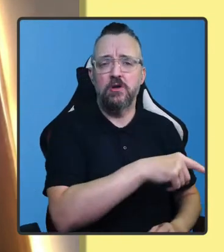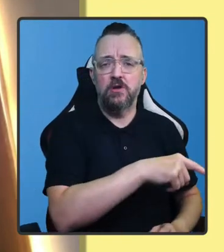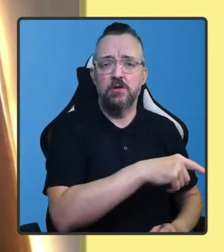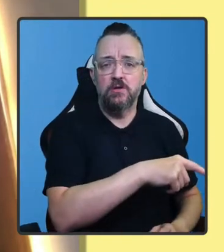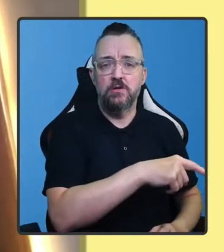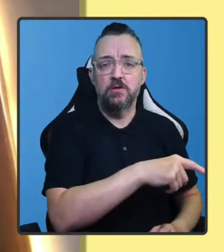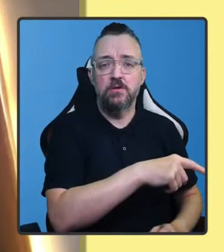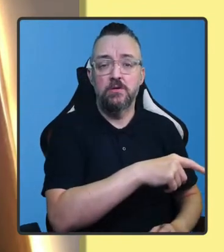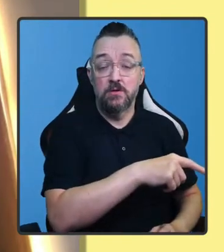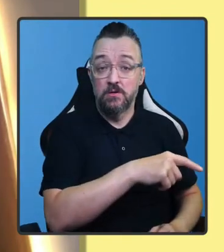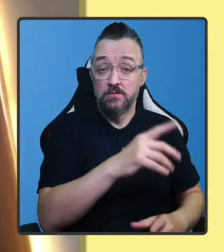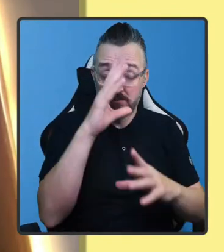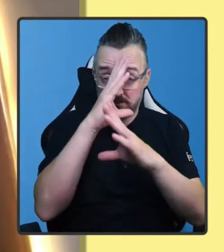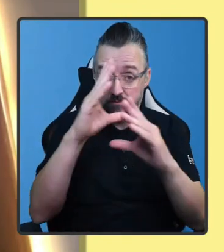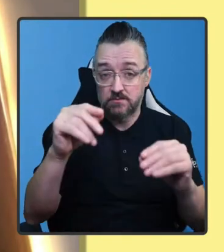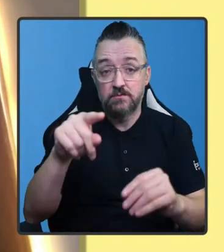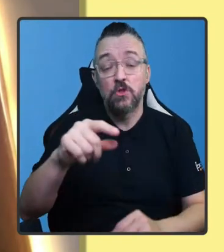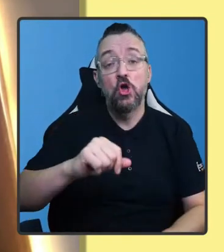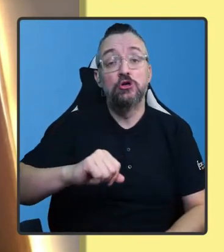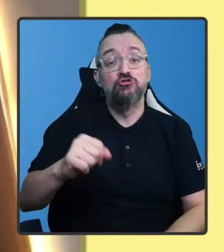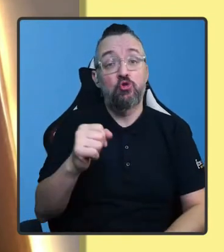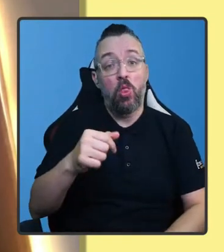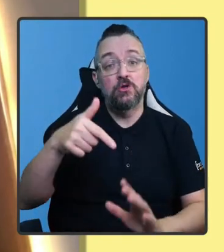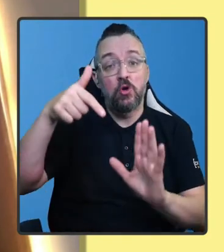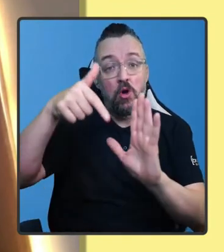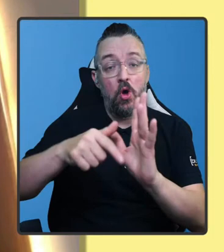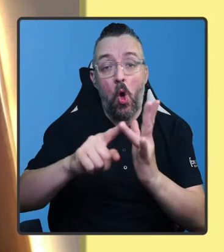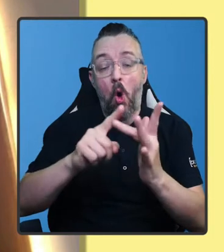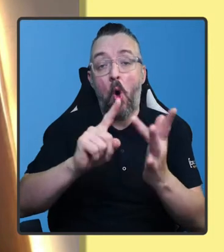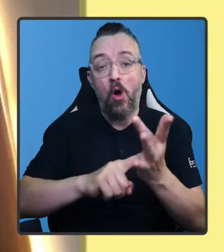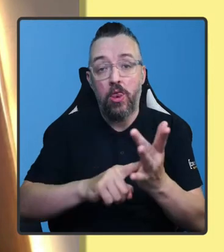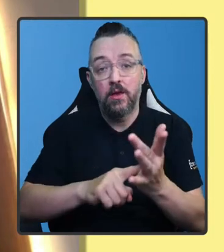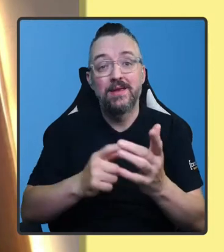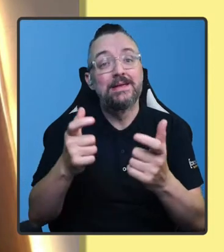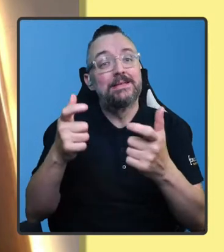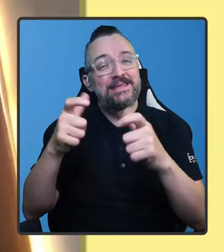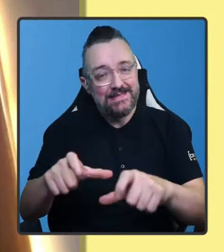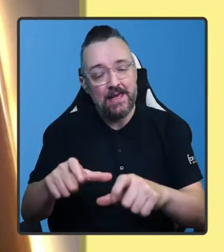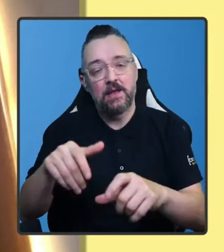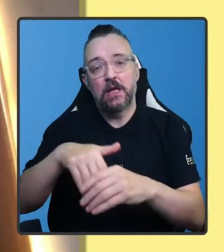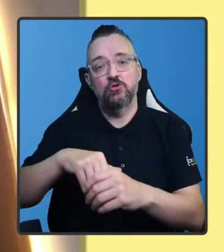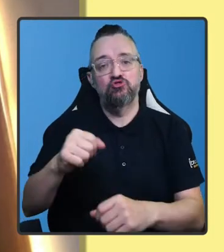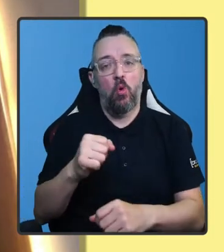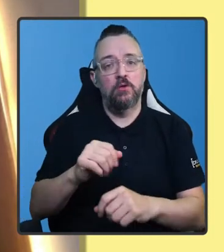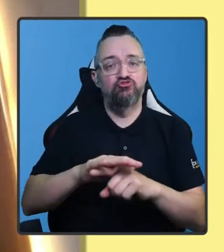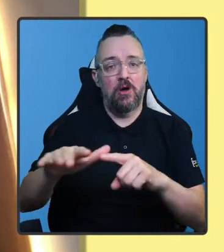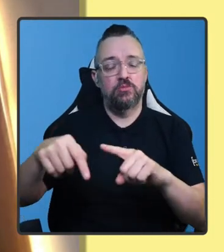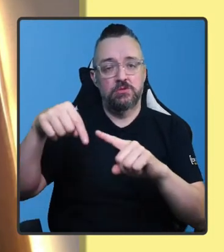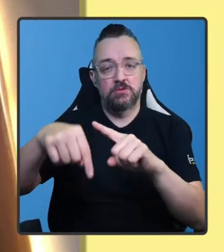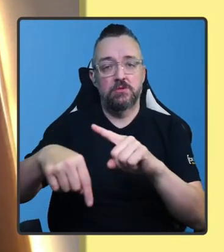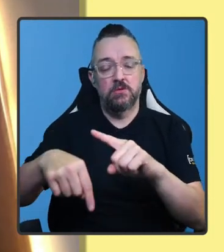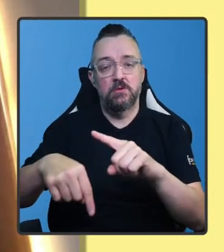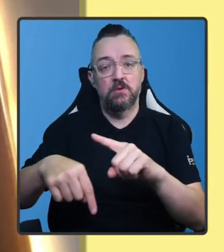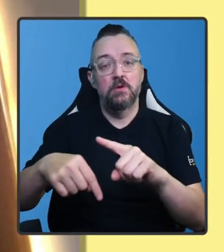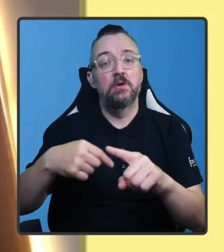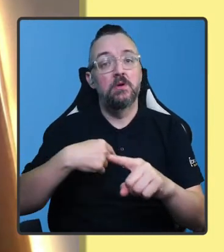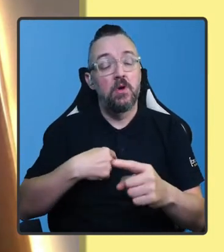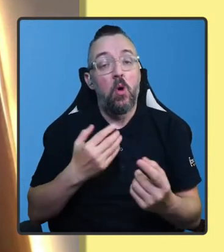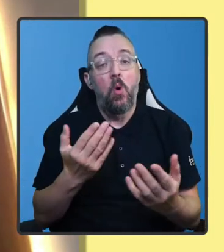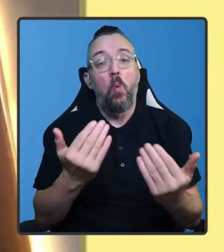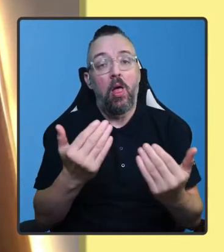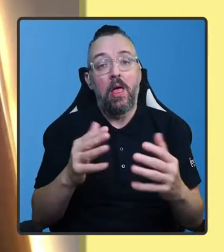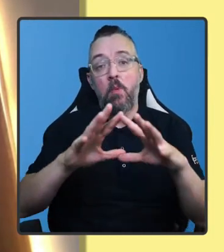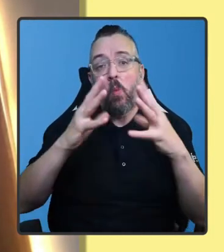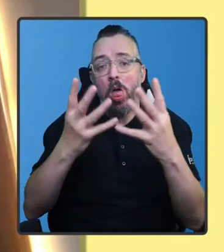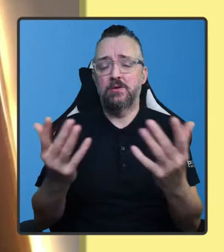this point. It's Scotland's oil and it's staying in Scotland's ground. We welcomed the world to Glasgow